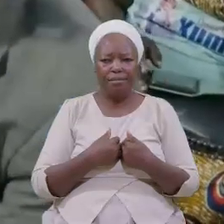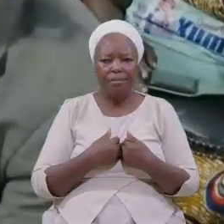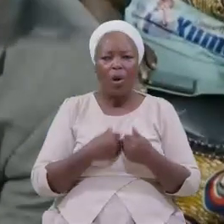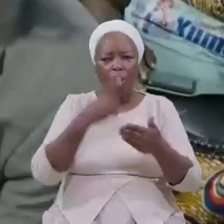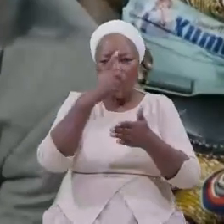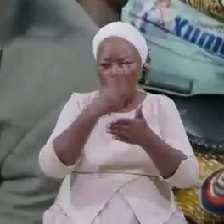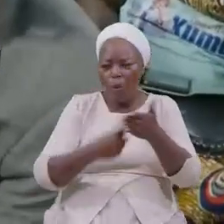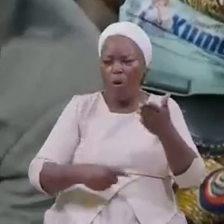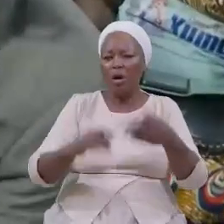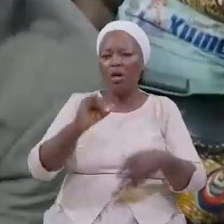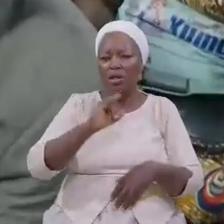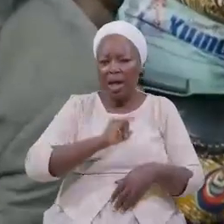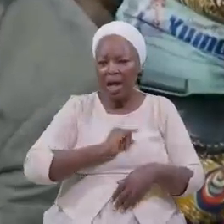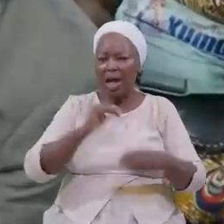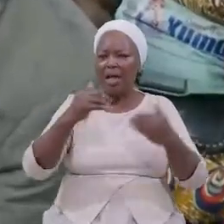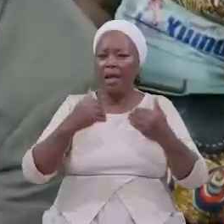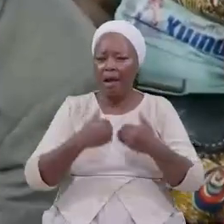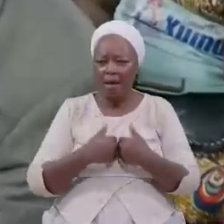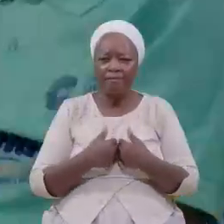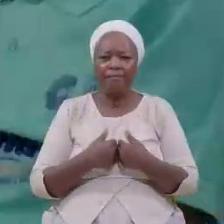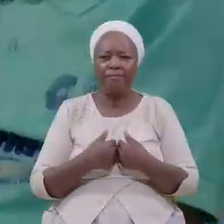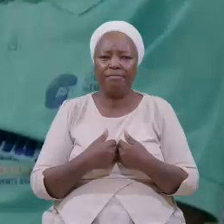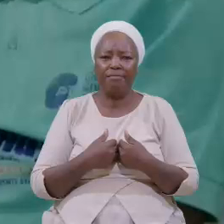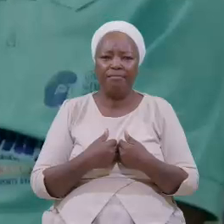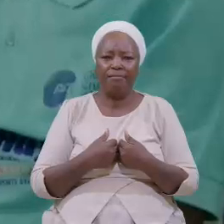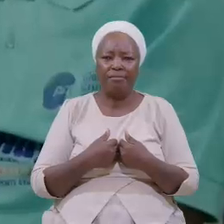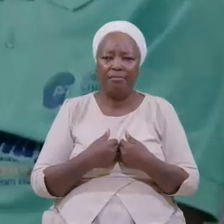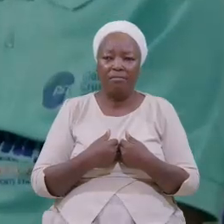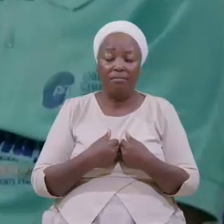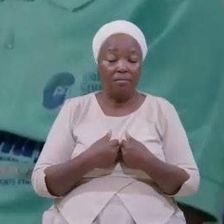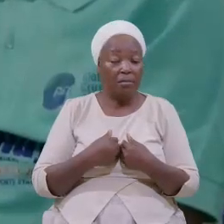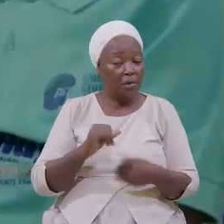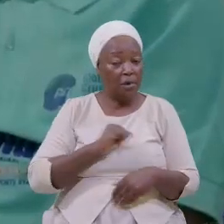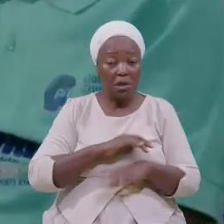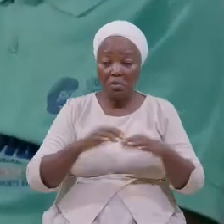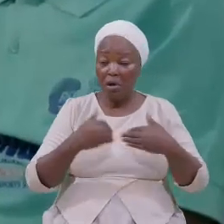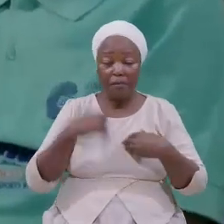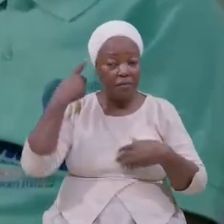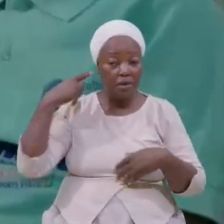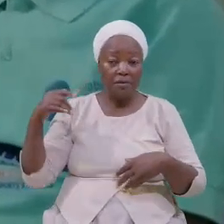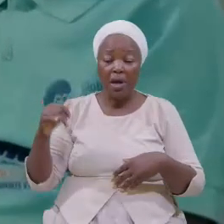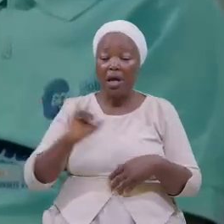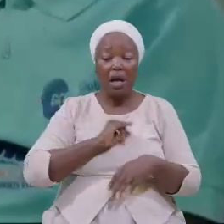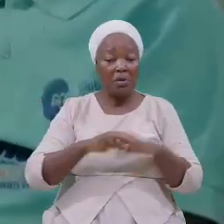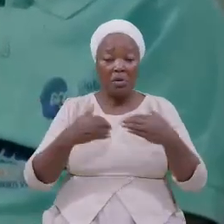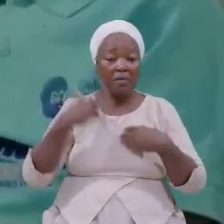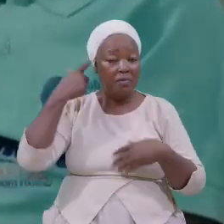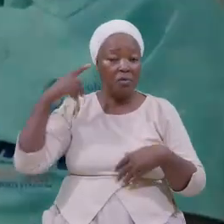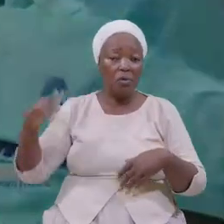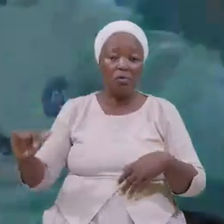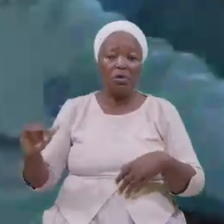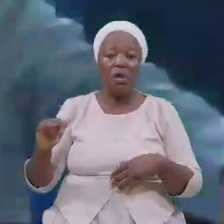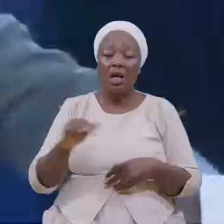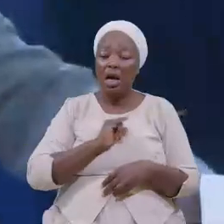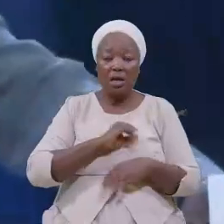Such as I have. I don't have silver. I don't have gold.